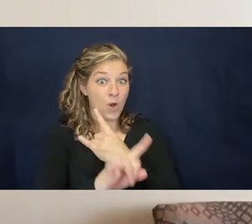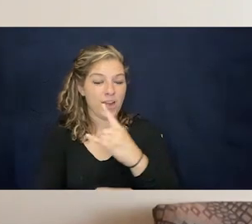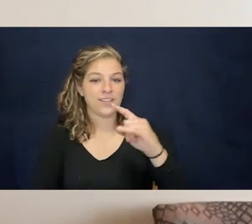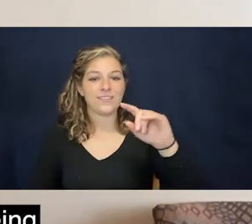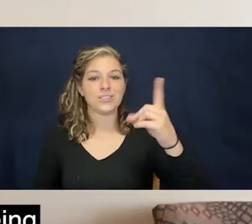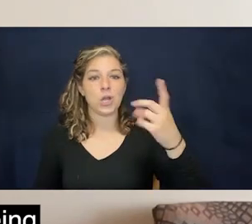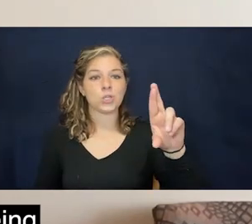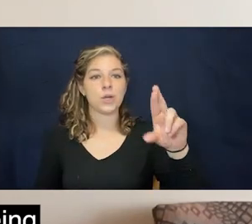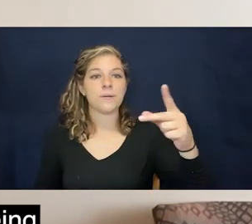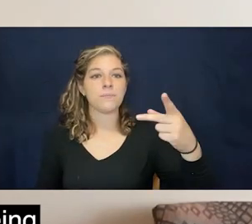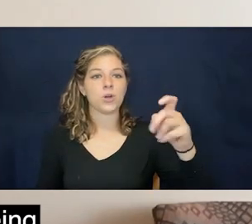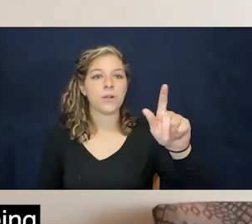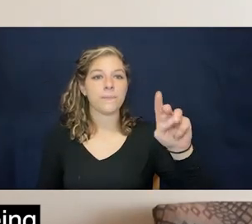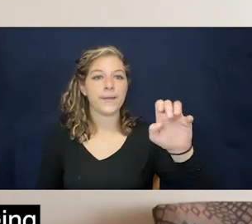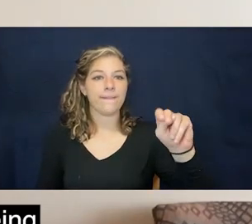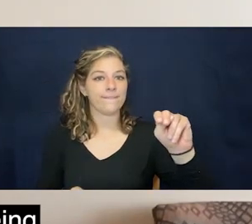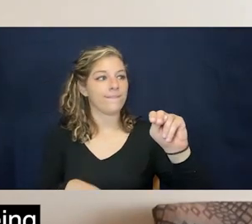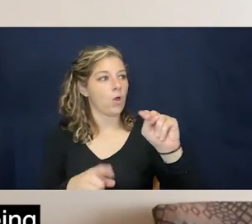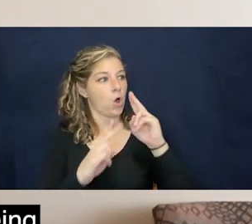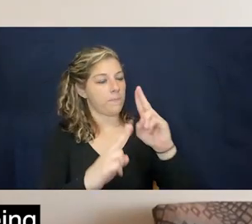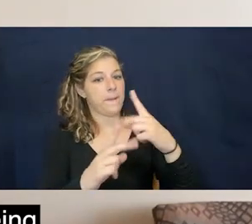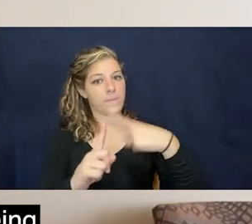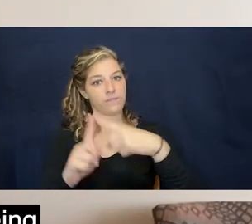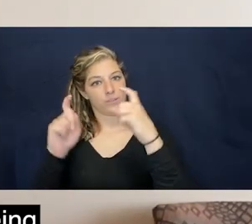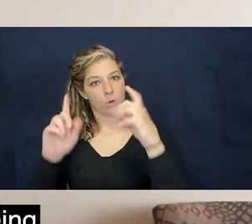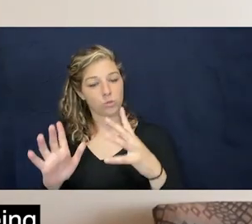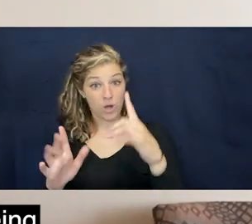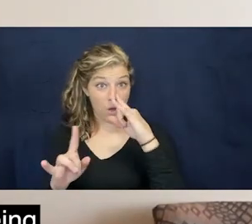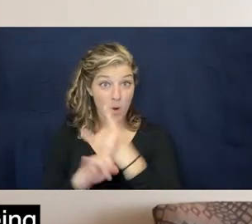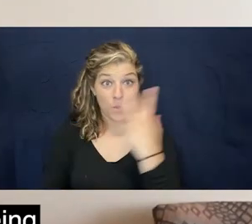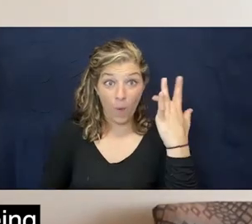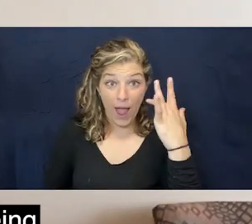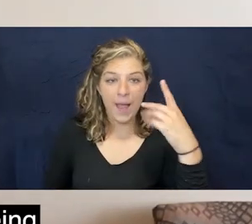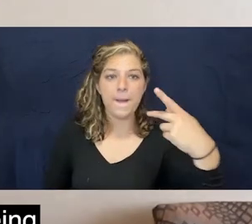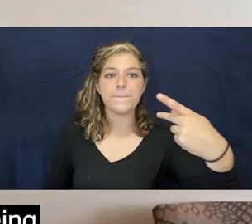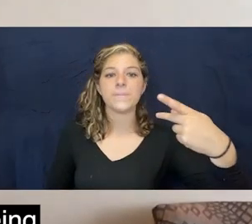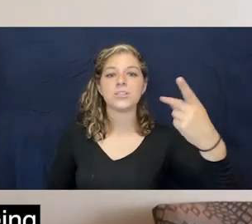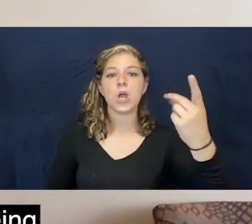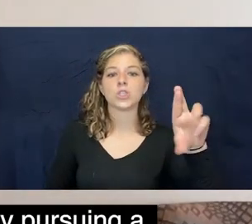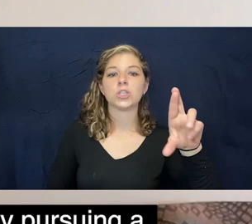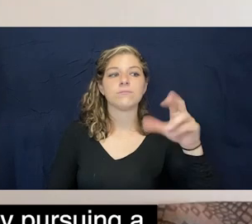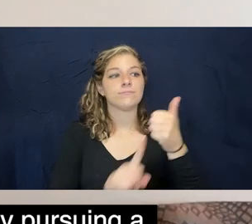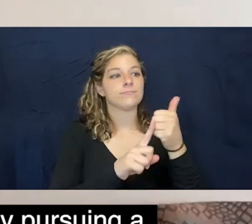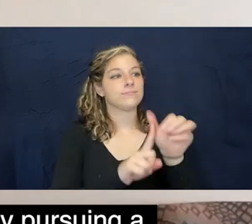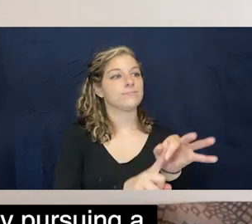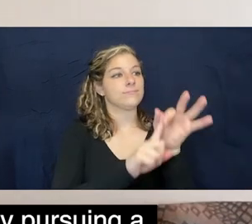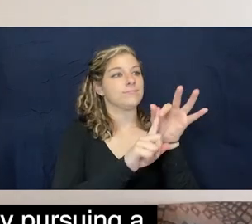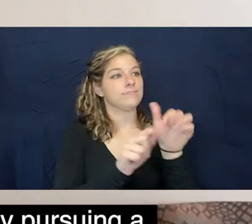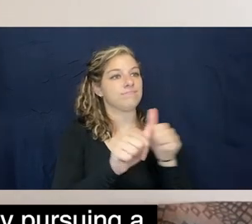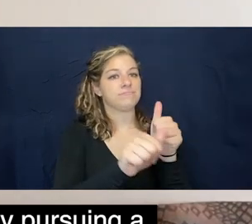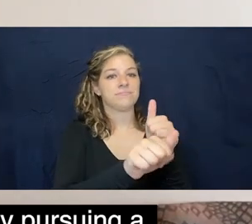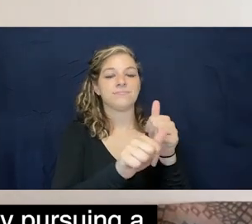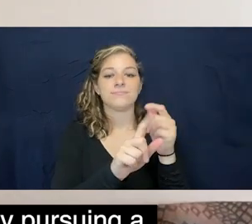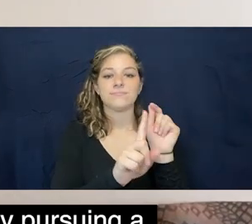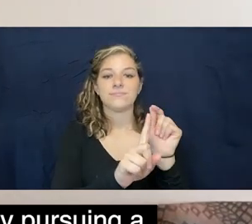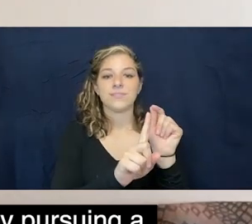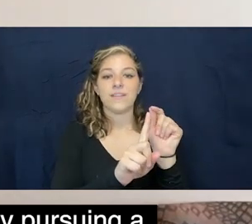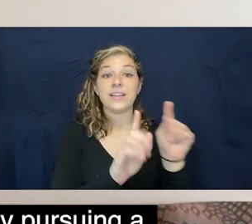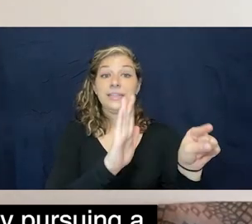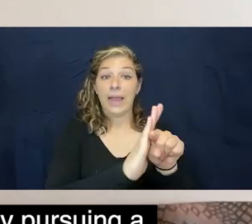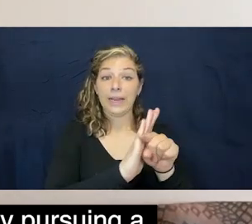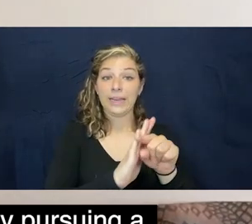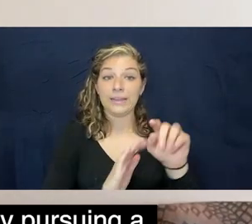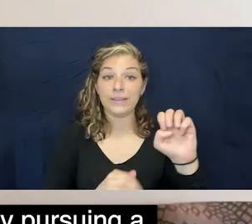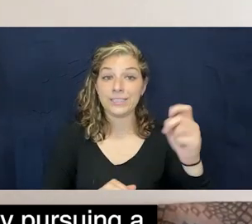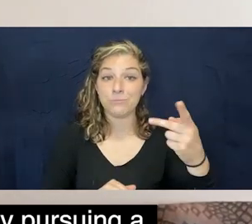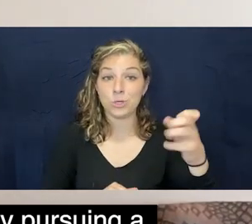certificate? I find it somewhat ironic that Dr. Perlman is being honored by positive exposure. Ironic because Dr. Perlman has distinguished